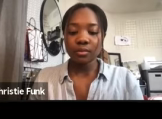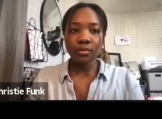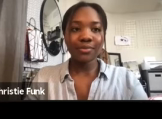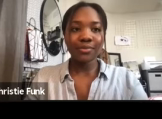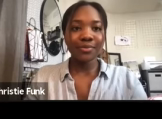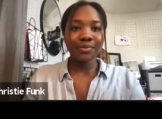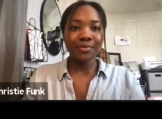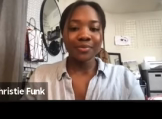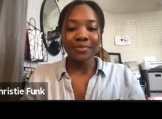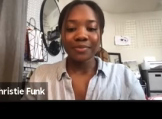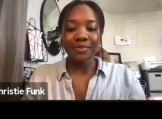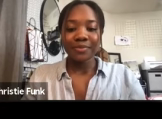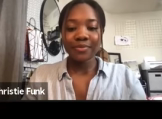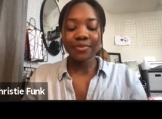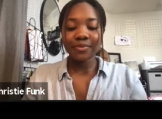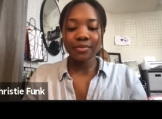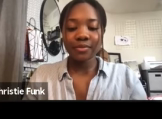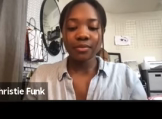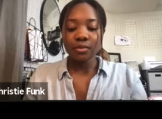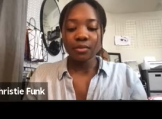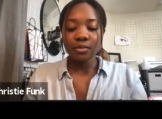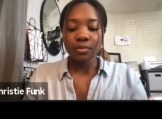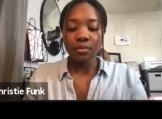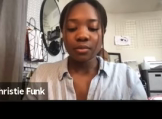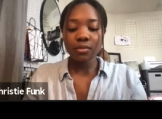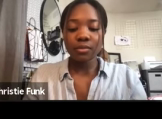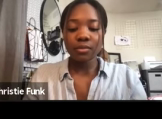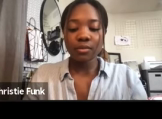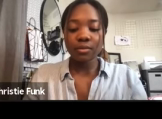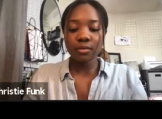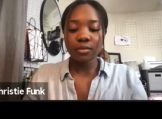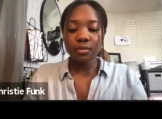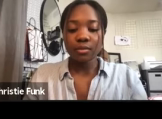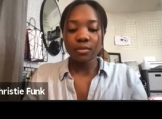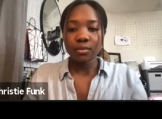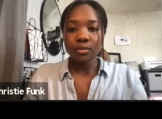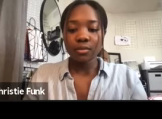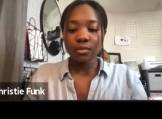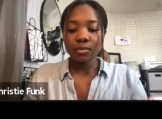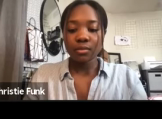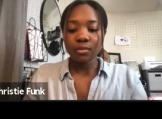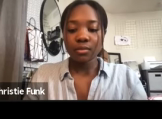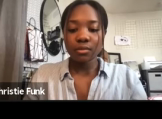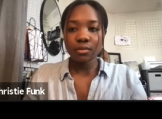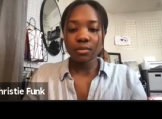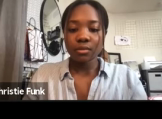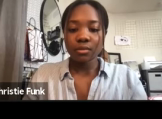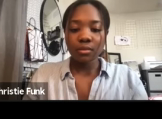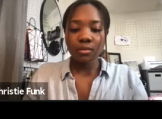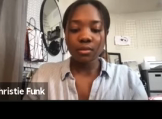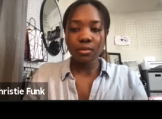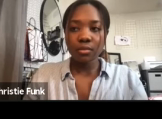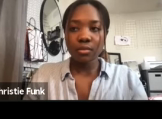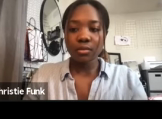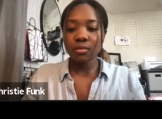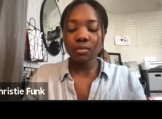lots of change over the past decade. And this week, we're coming together to celebrate the past and dream big for the future.